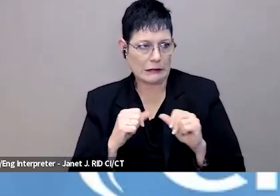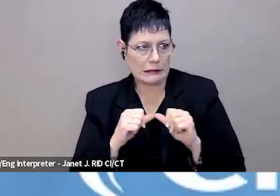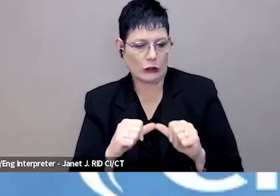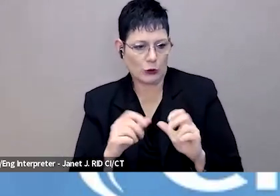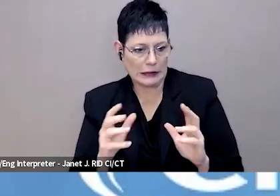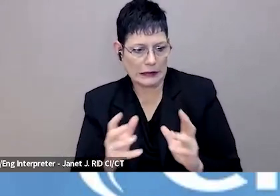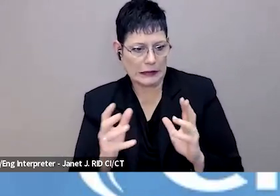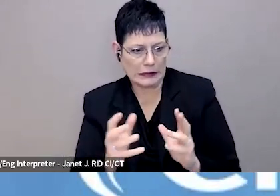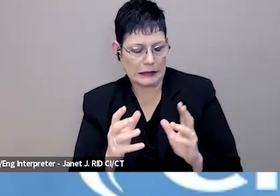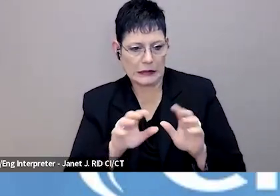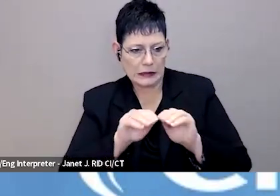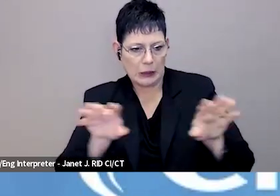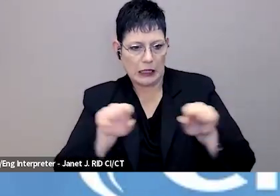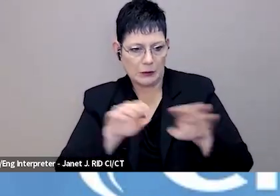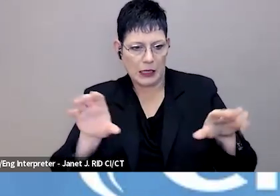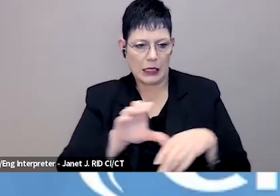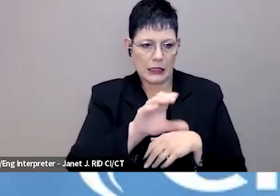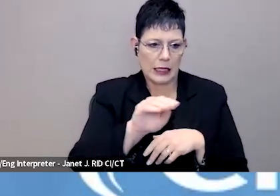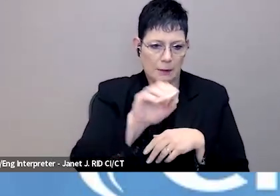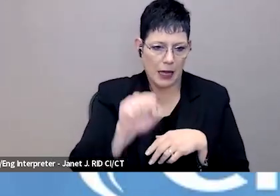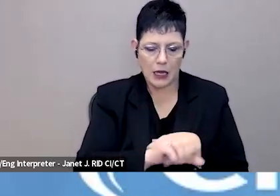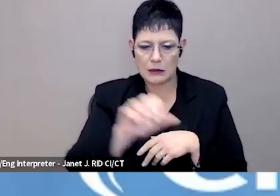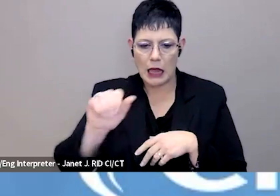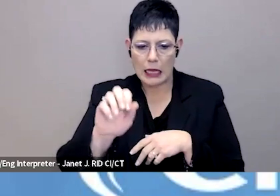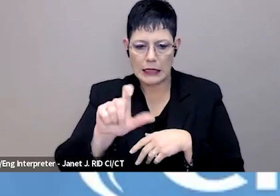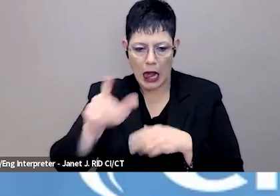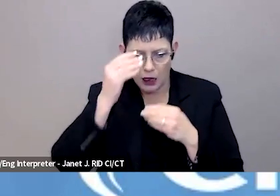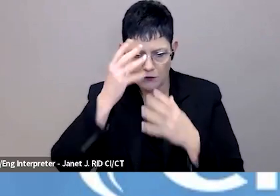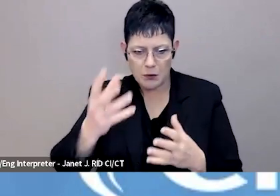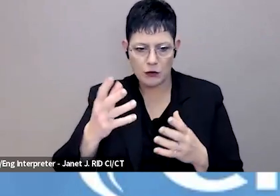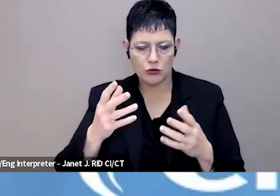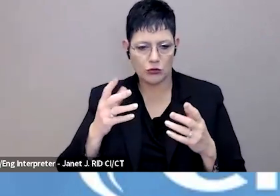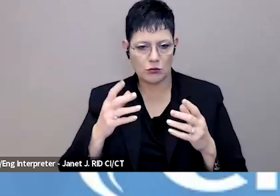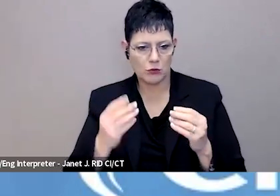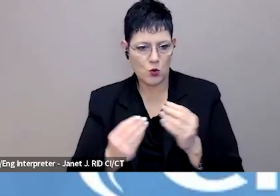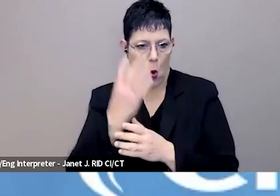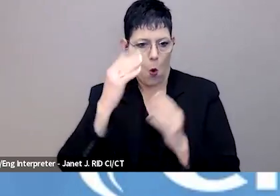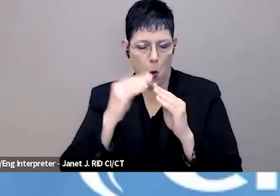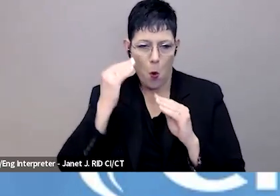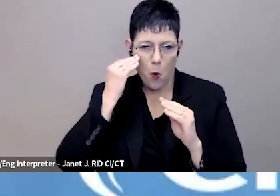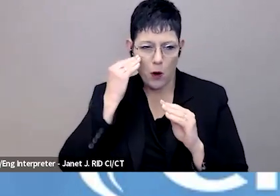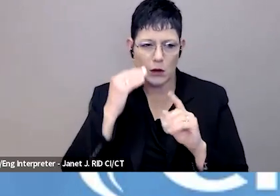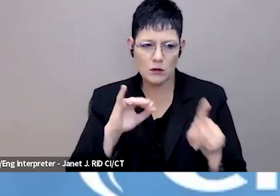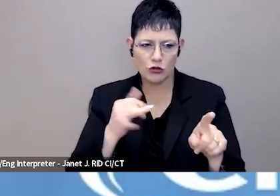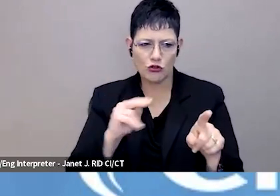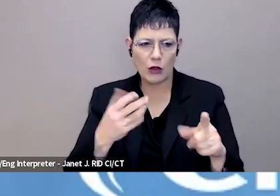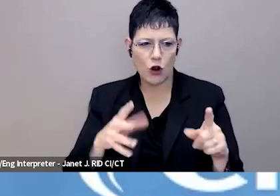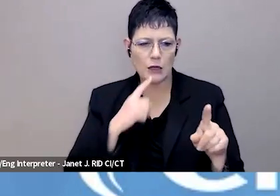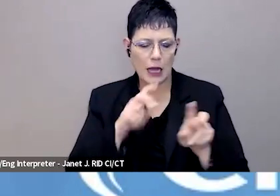from ACL and from CMS to kind of do our part to create awareness. To Jason's point, there was a good panel